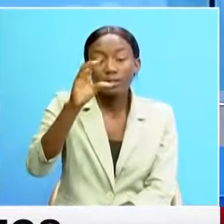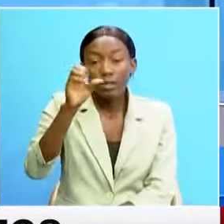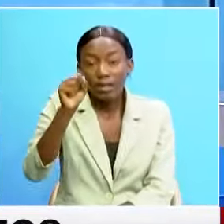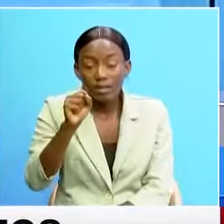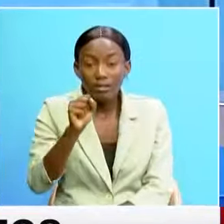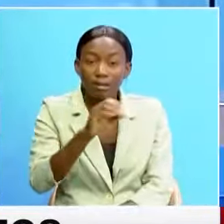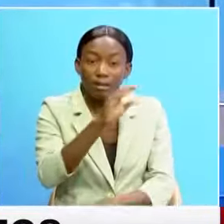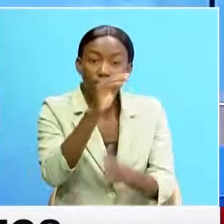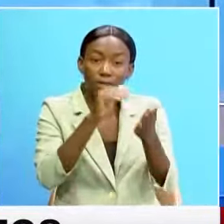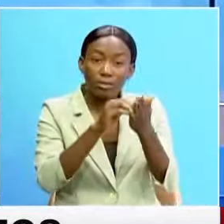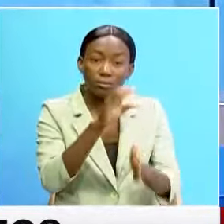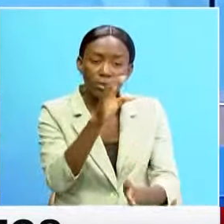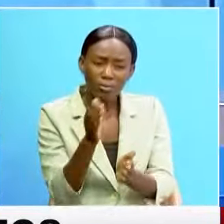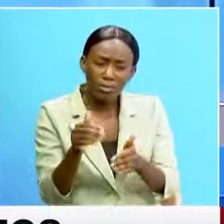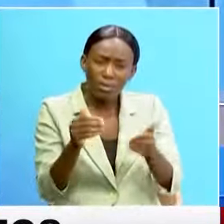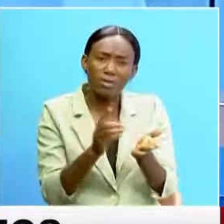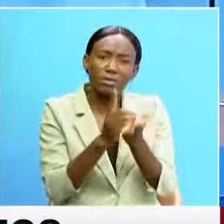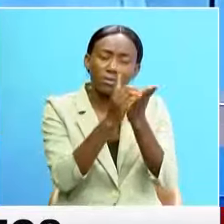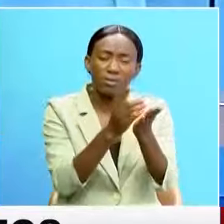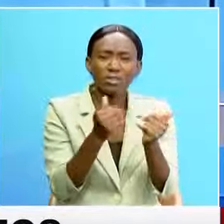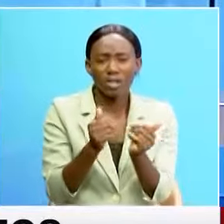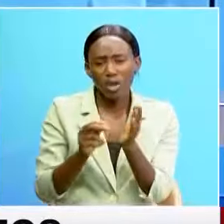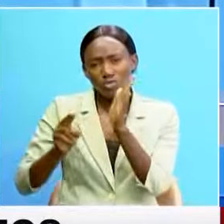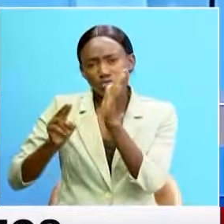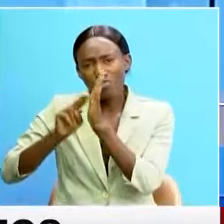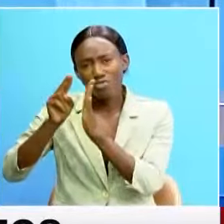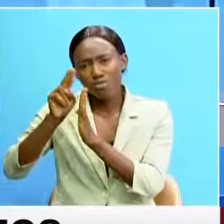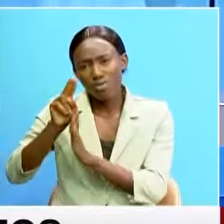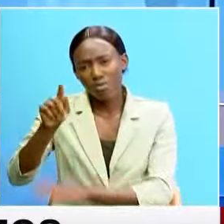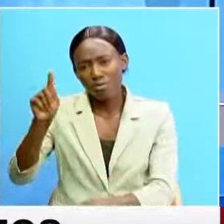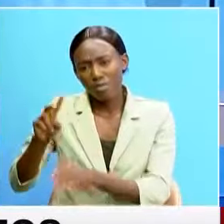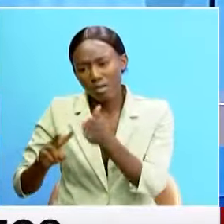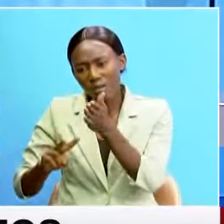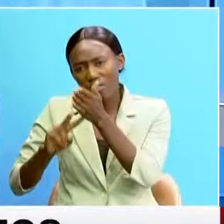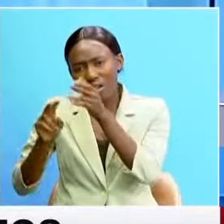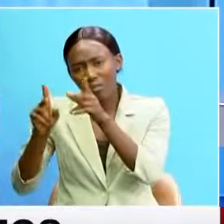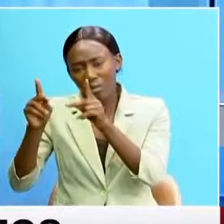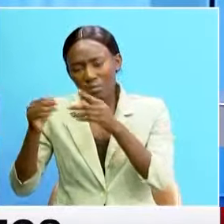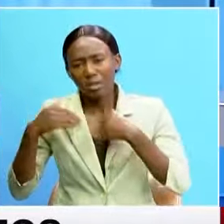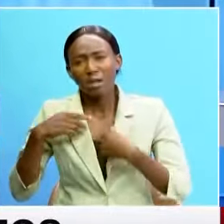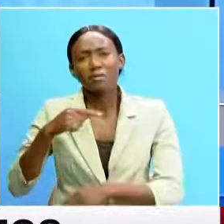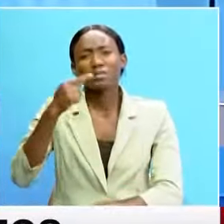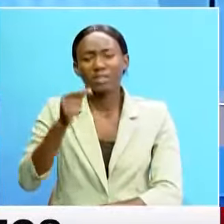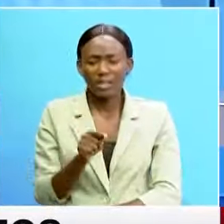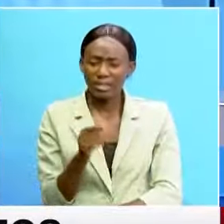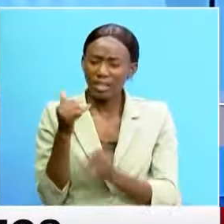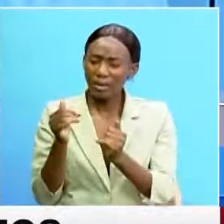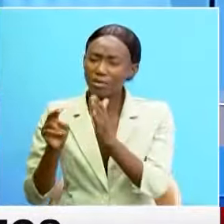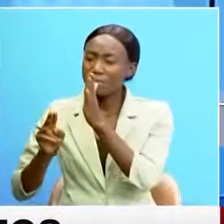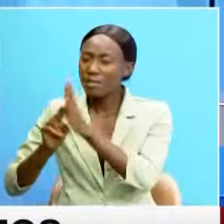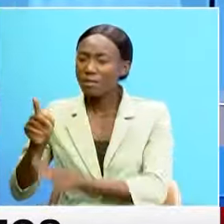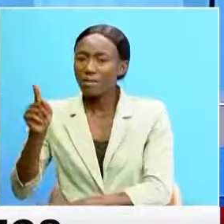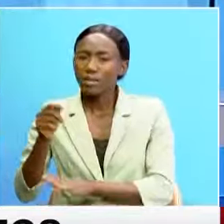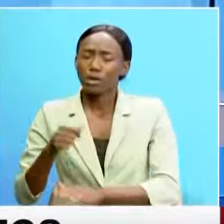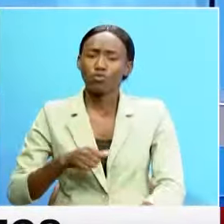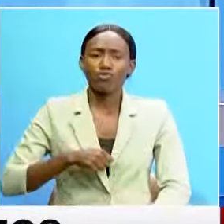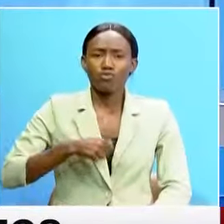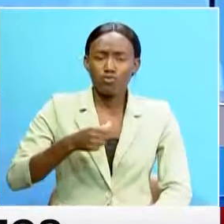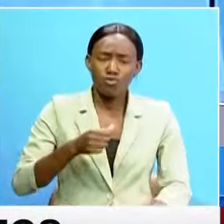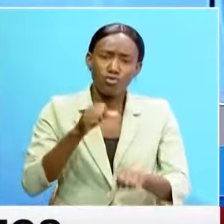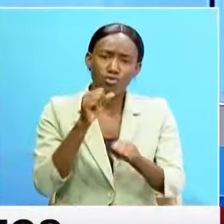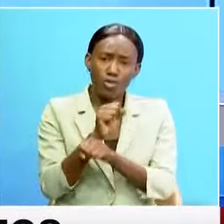Central Province. Mulungushi University Vice Chancellor Royson Mukwena said the university is proud to cooperate